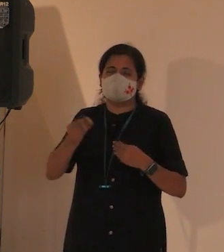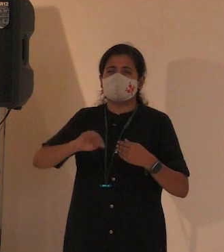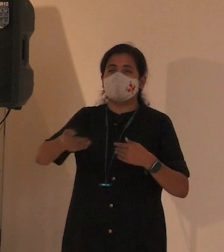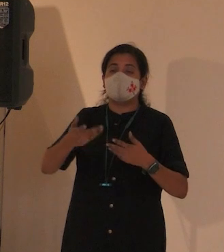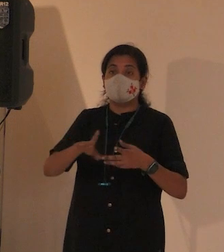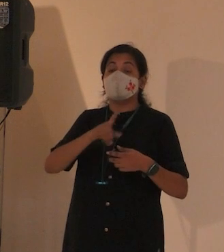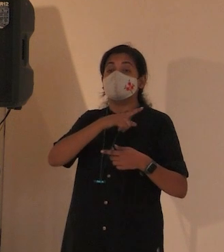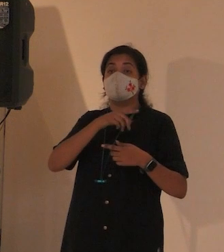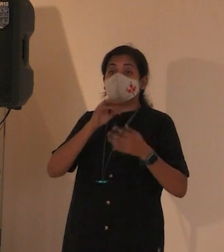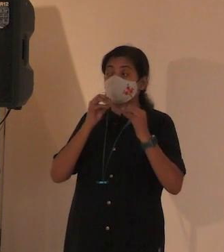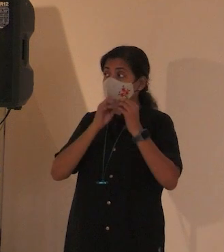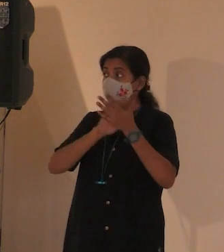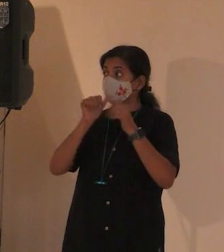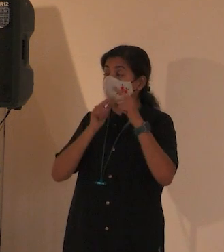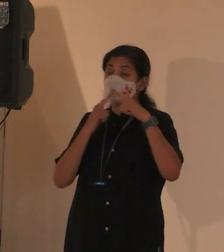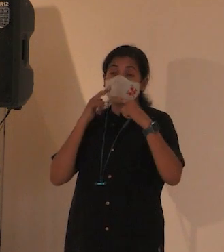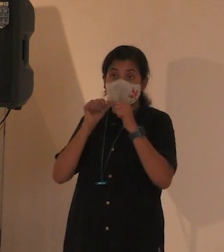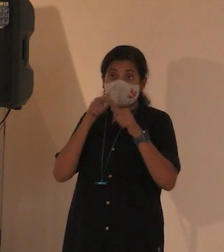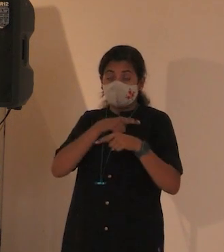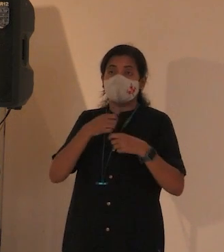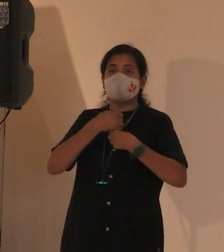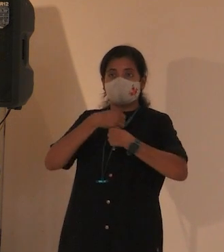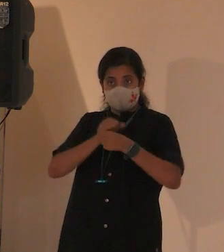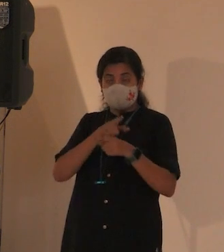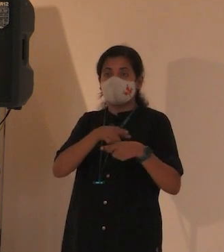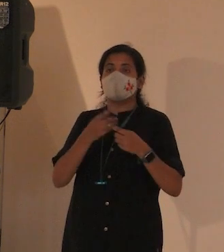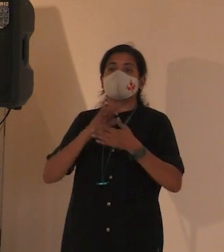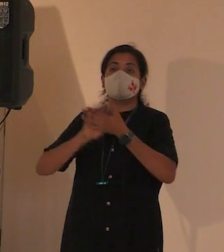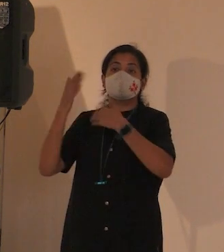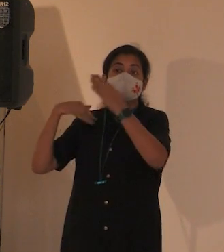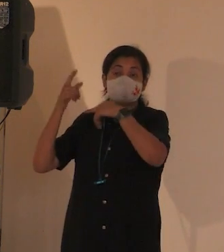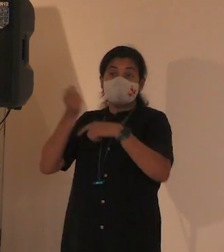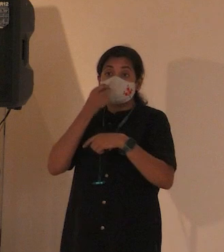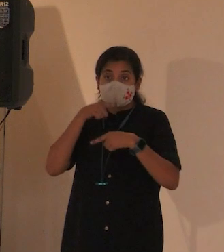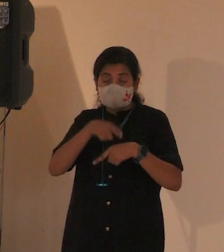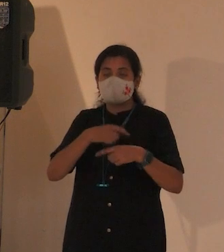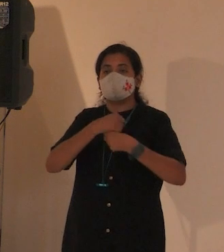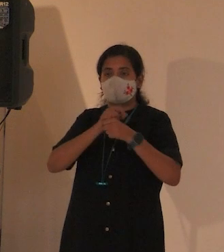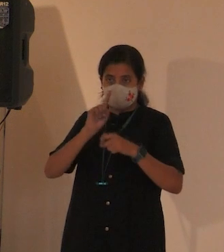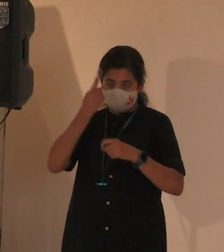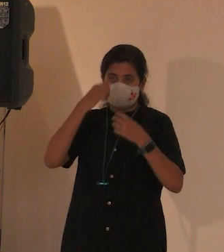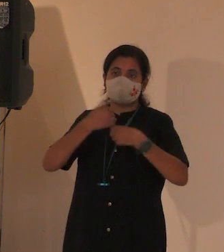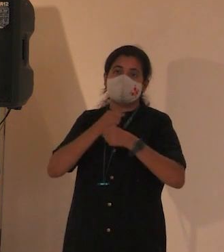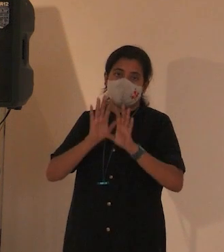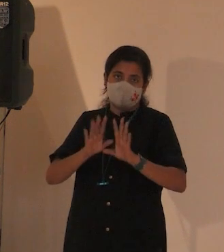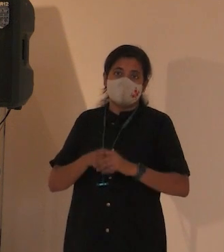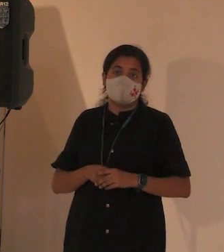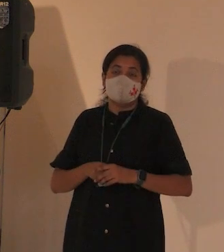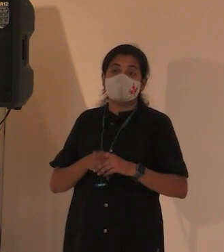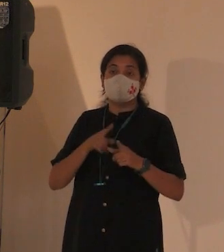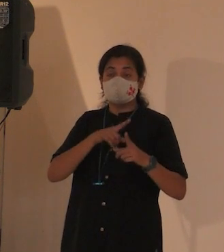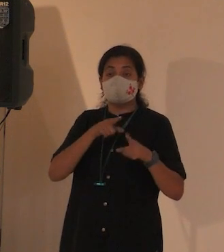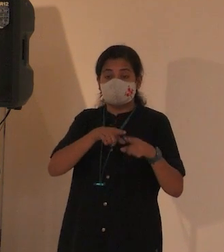Major General Bhatia actually set up the History of Medicine Museum here. He also endowed